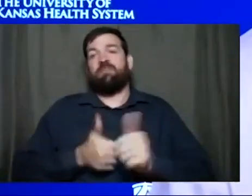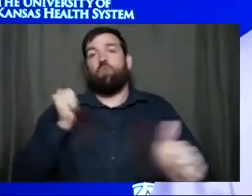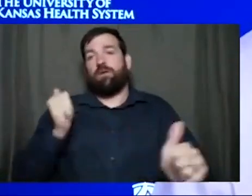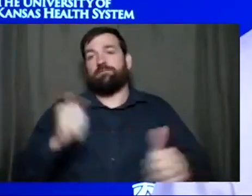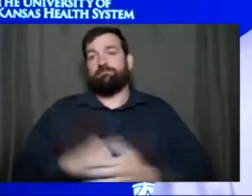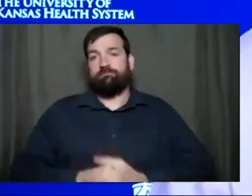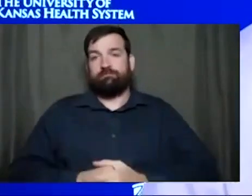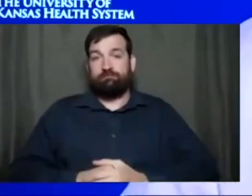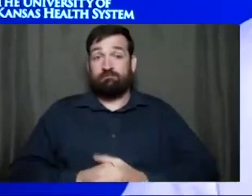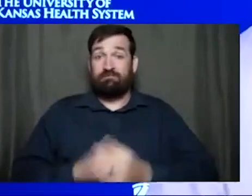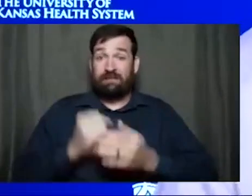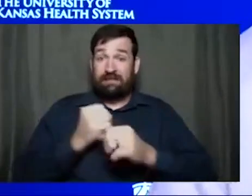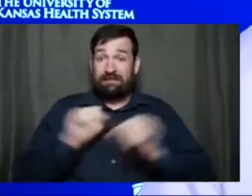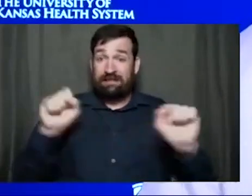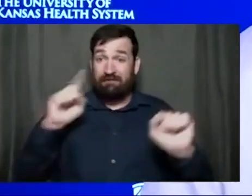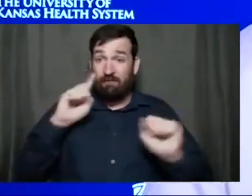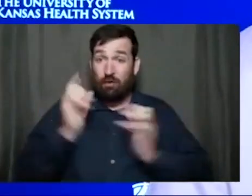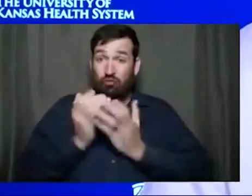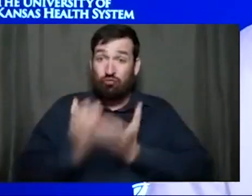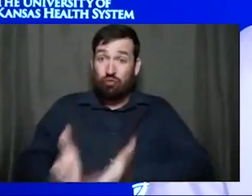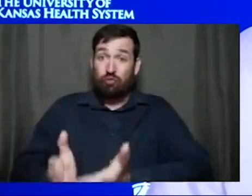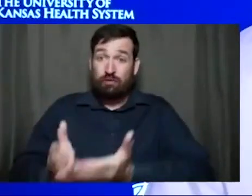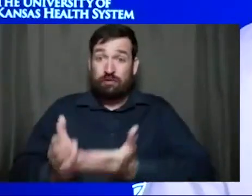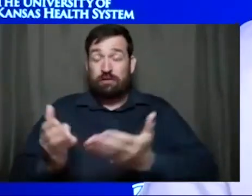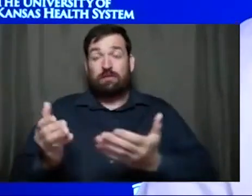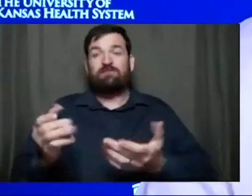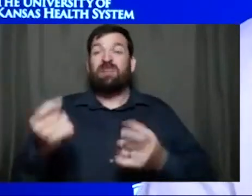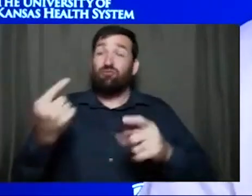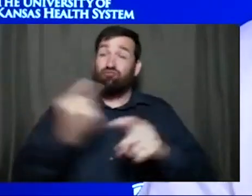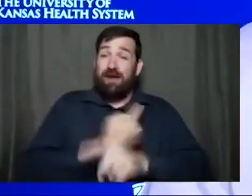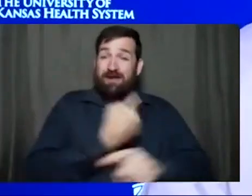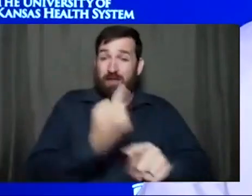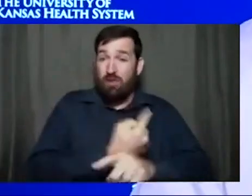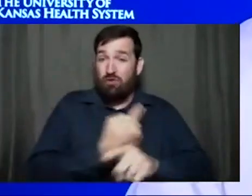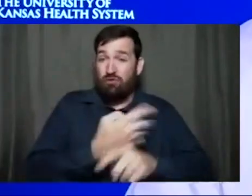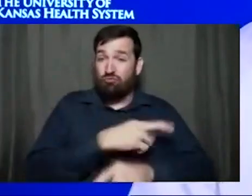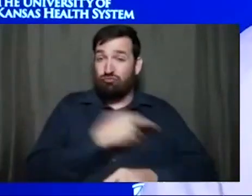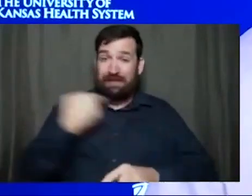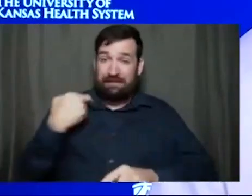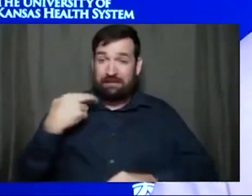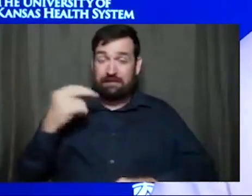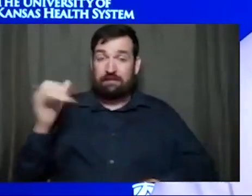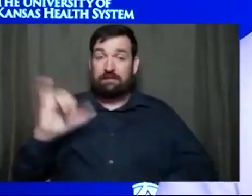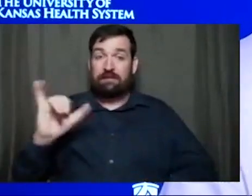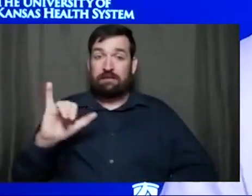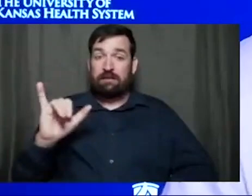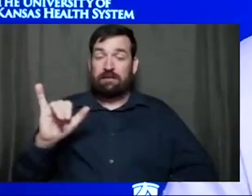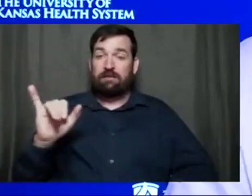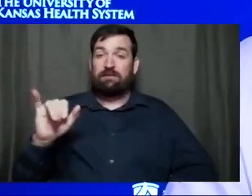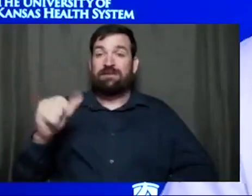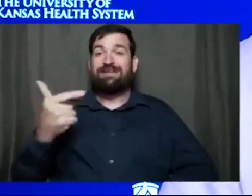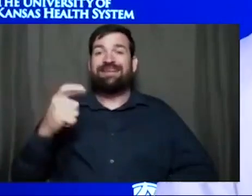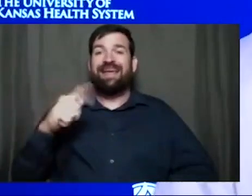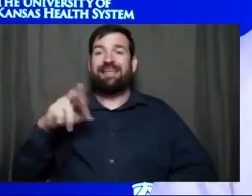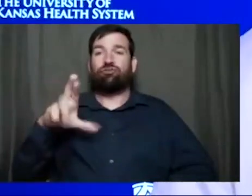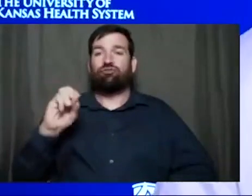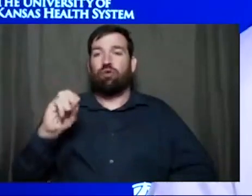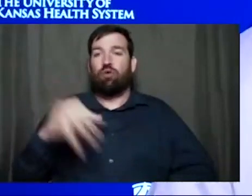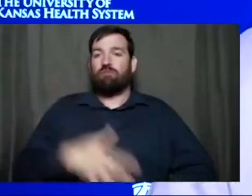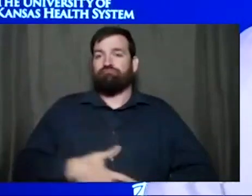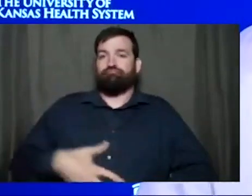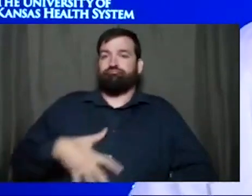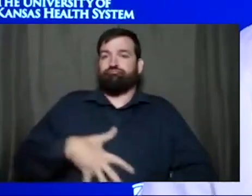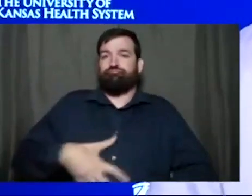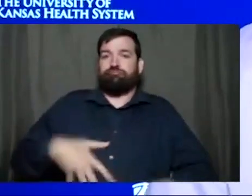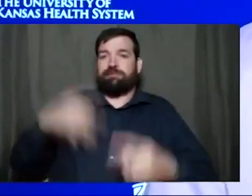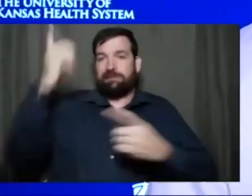on a cruise? Besides the regular risks you run with cruises, such as those gastrointestinal infections, or if the engine breaks